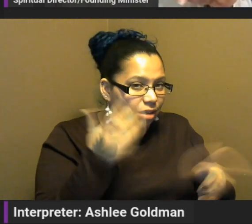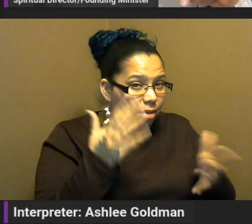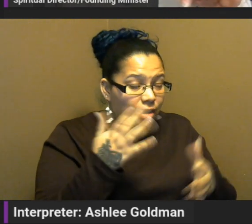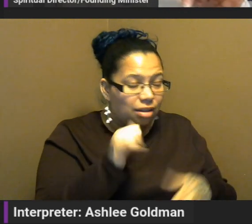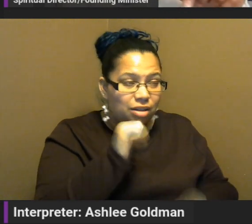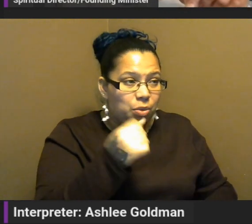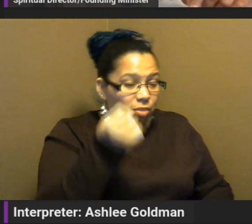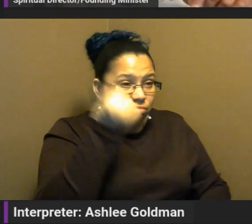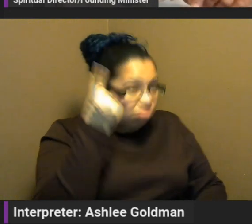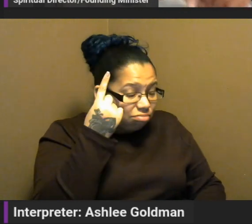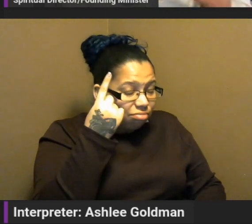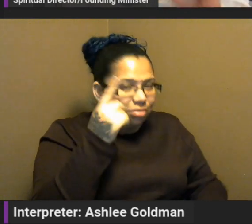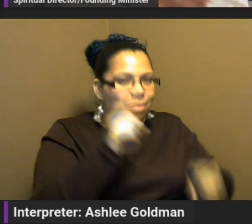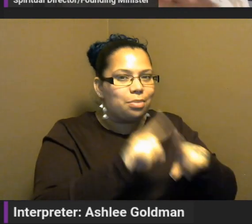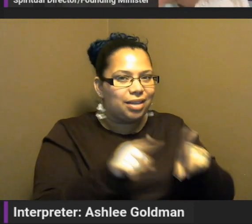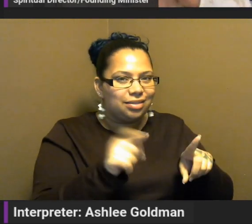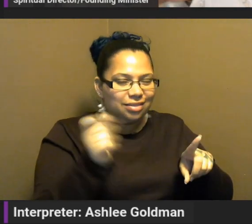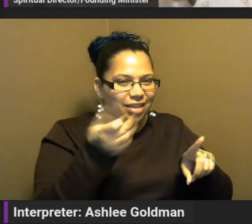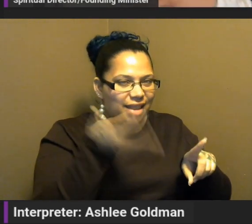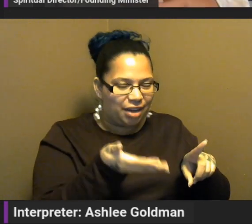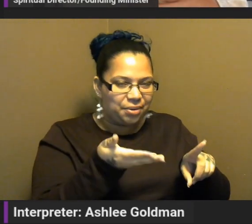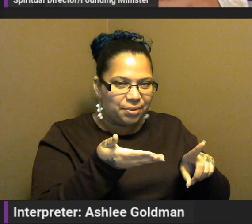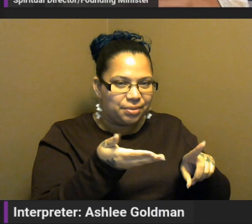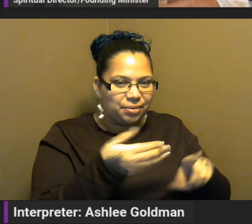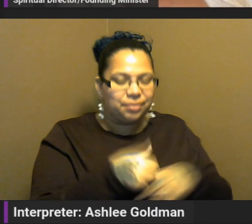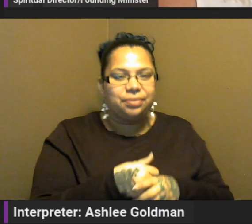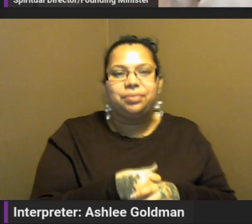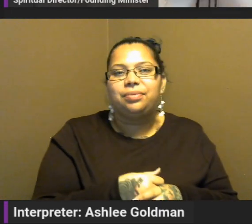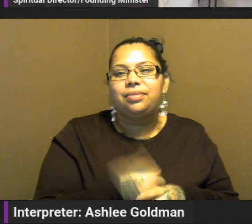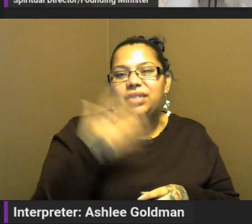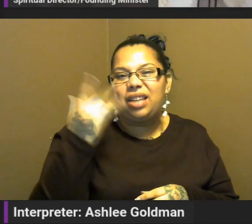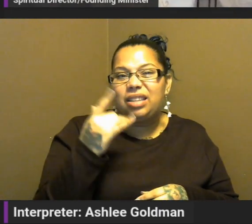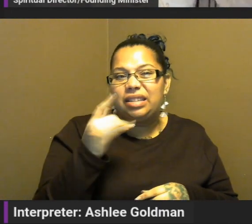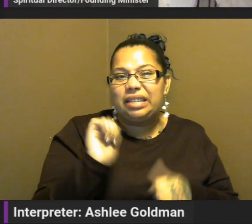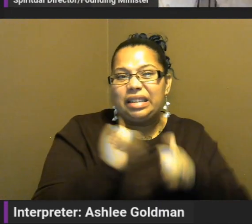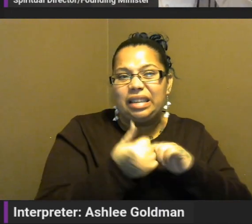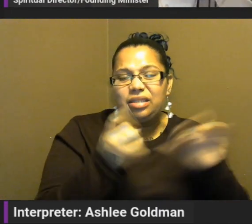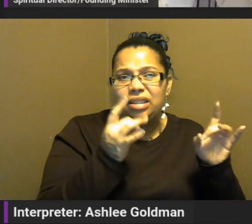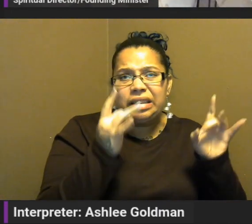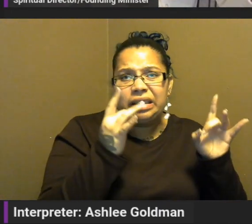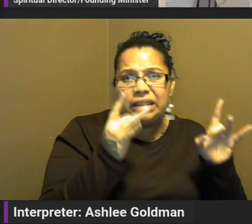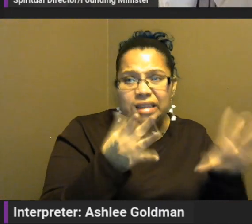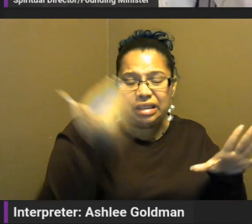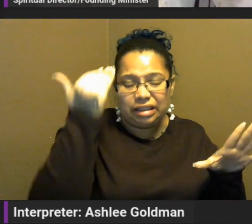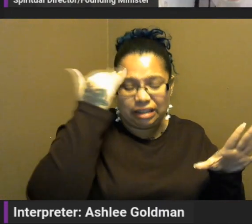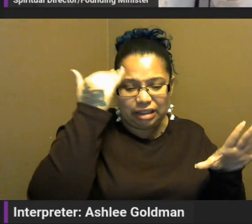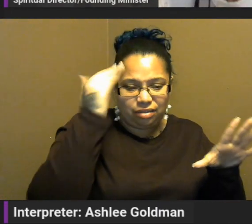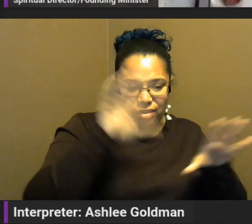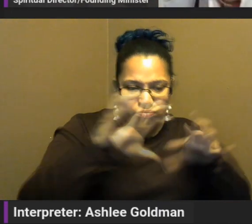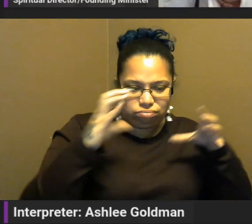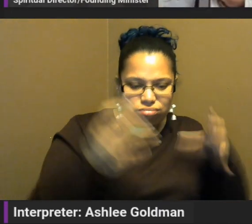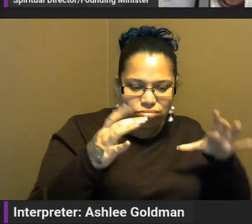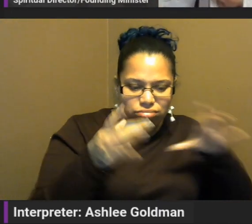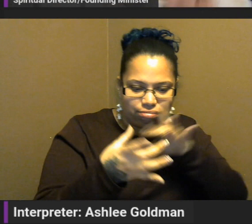is, but it is. Because that is how insidious the consciousness of the collective as it relates